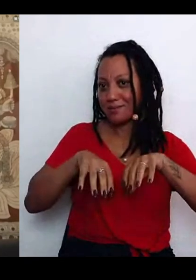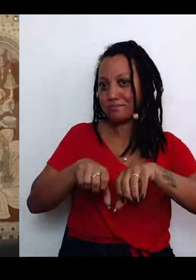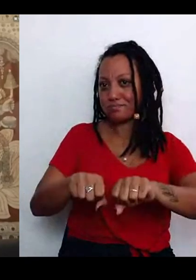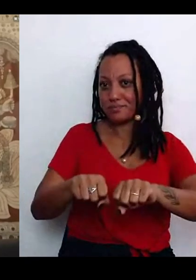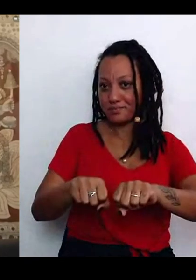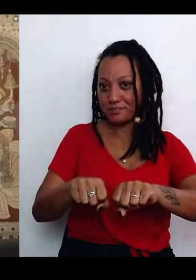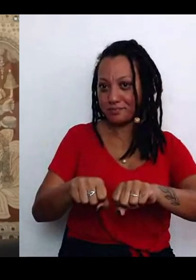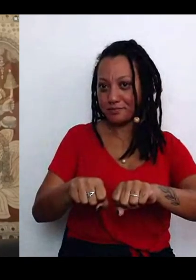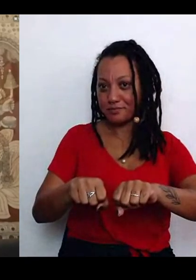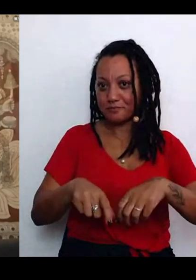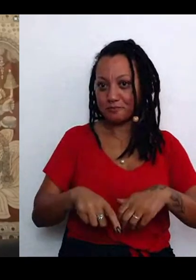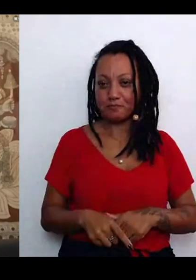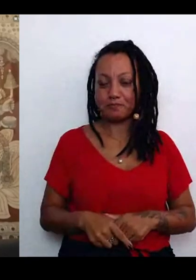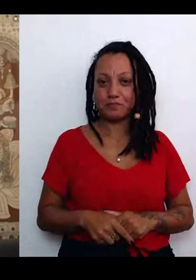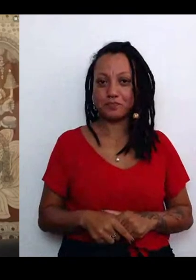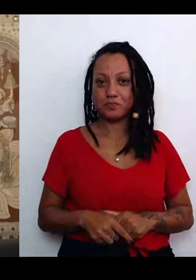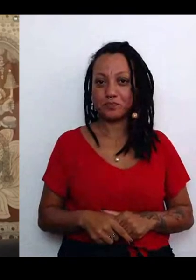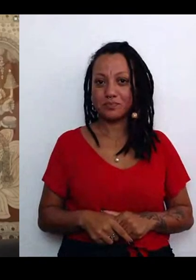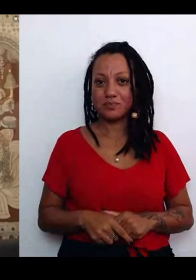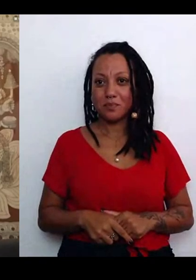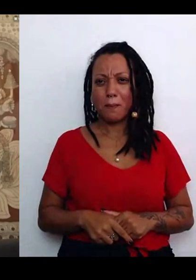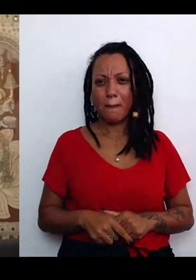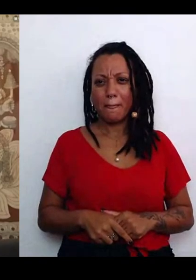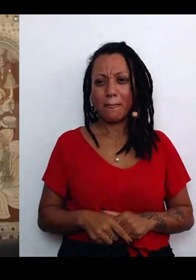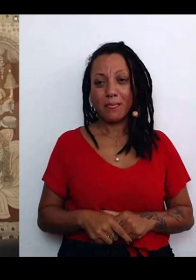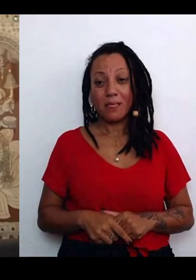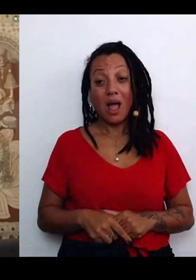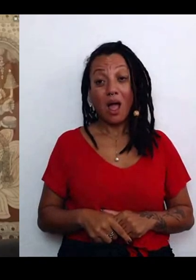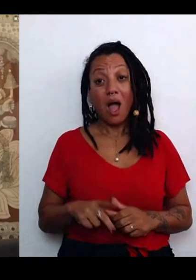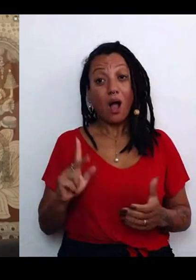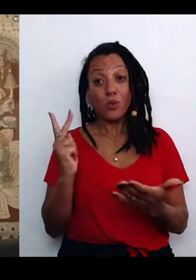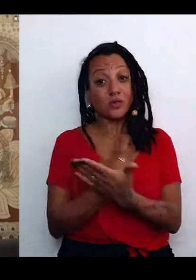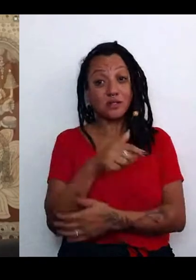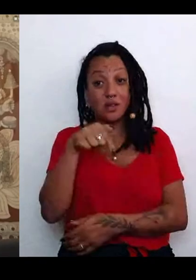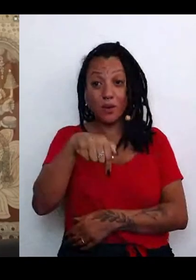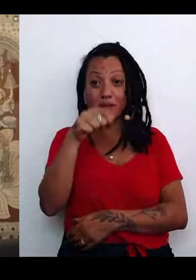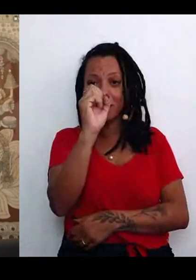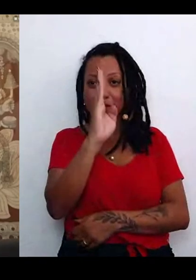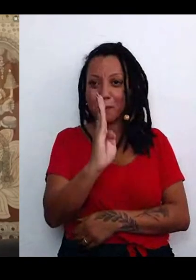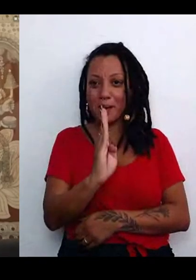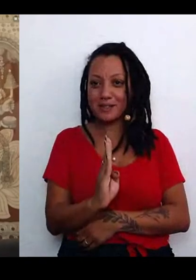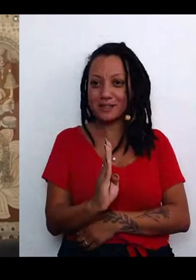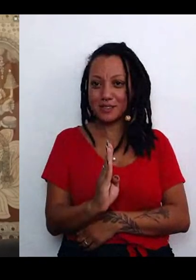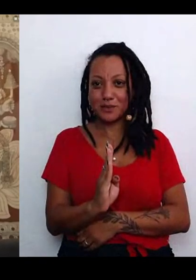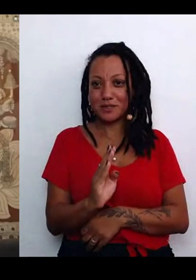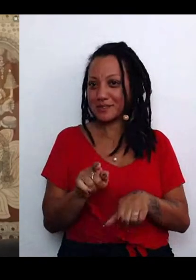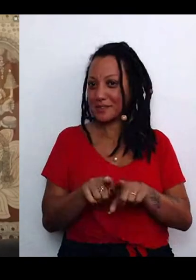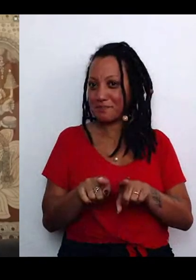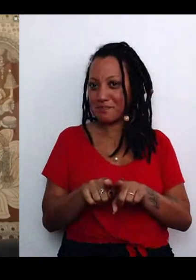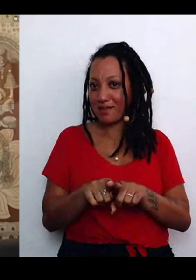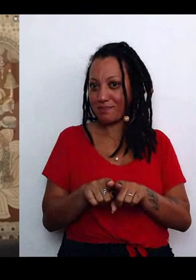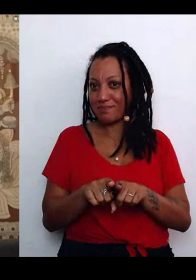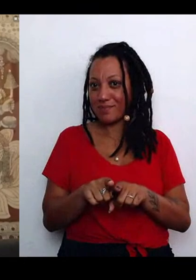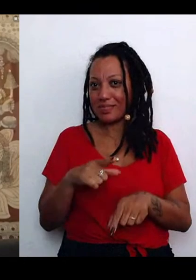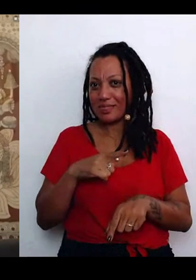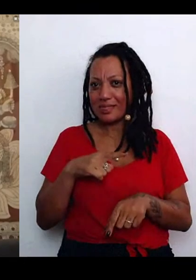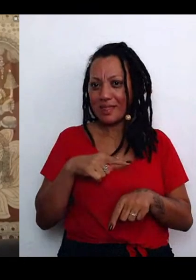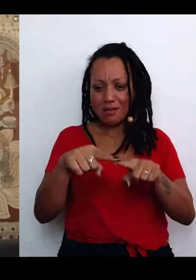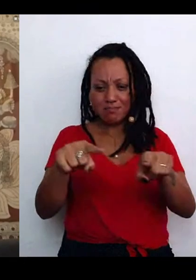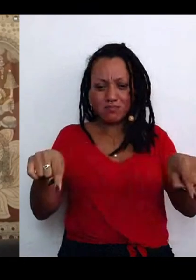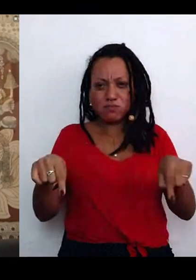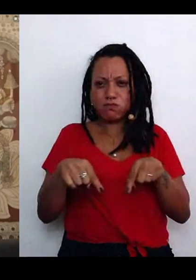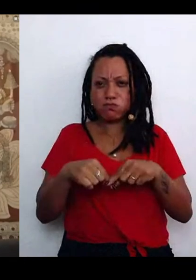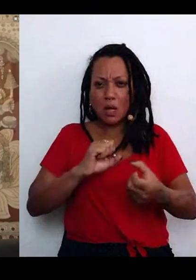uh you know they gave men the title so I would definitely feel reclaiming land as a